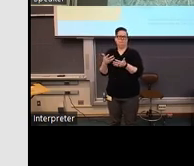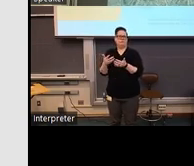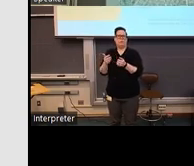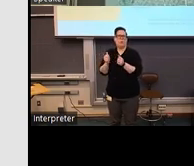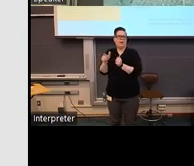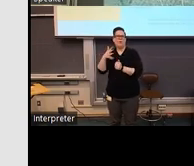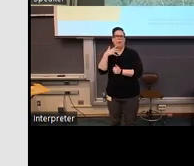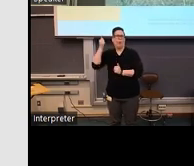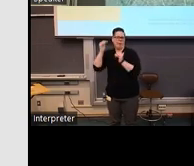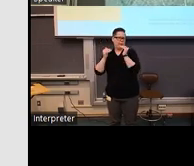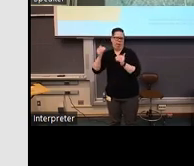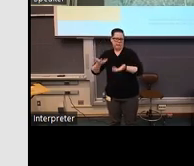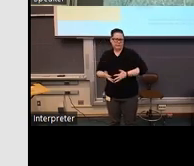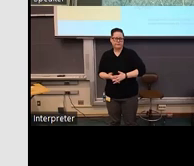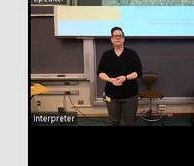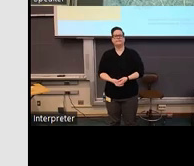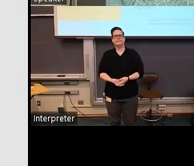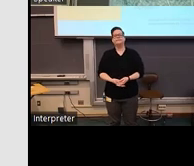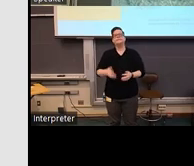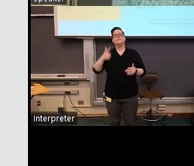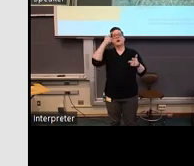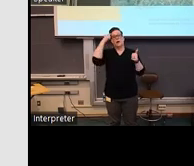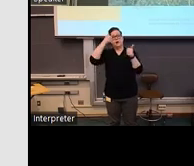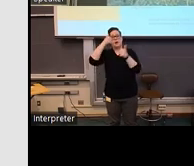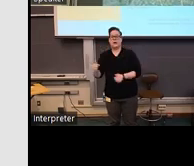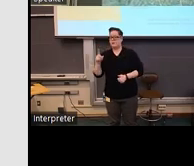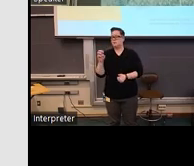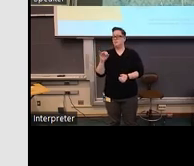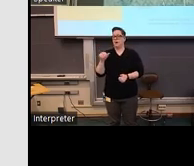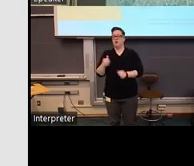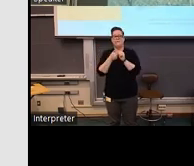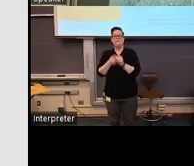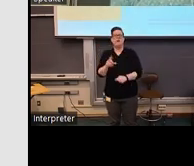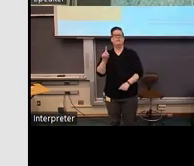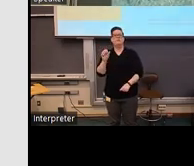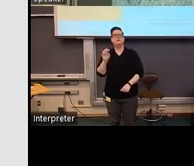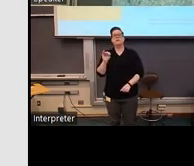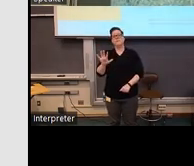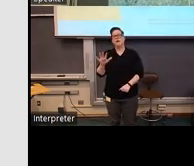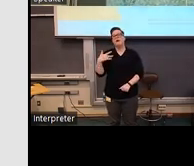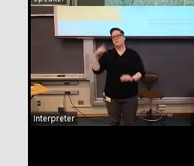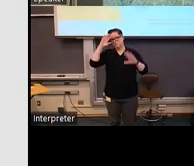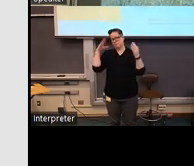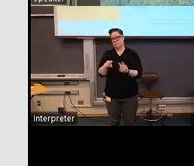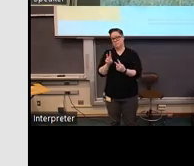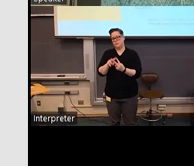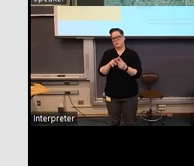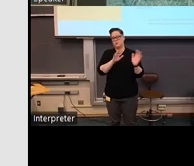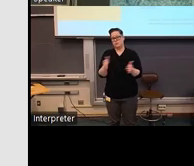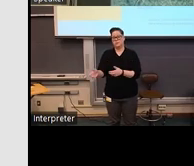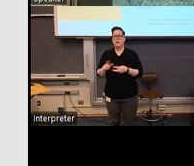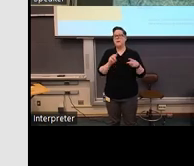of the life cycle. So dementia, according to DSM-5, we usually focus on two categories,